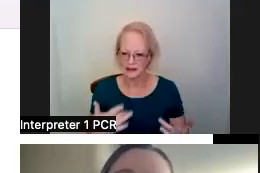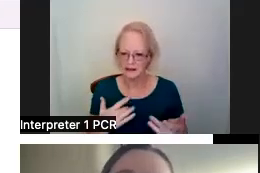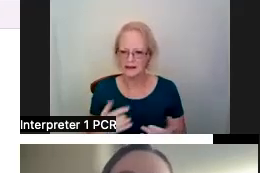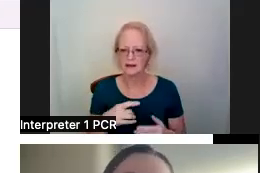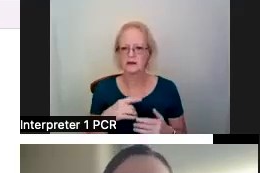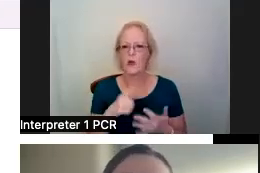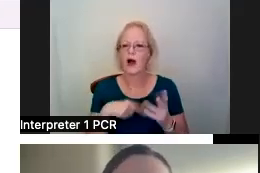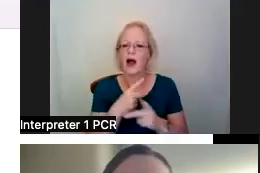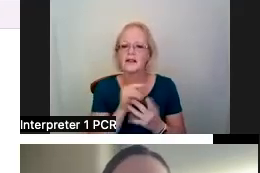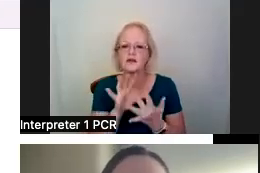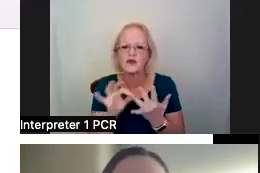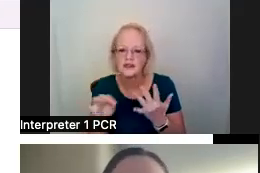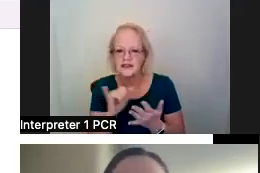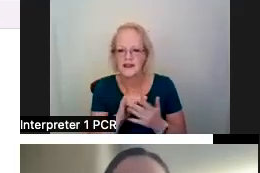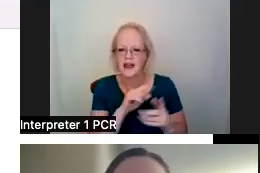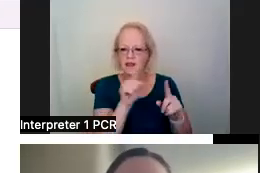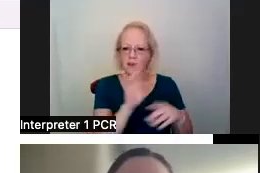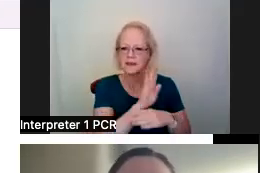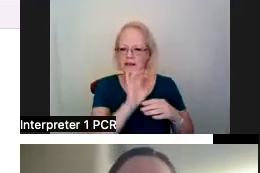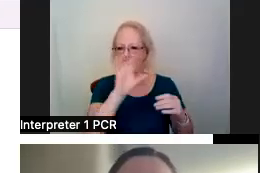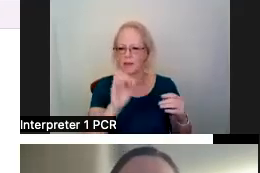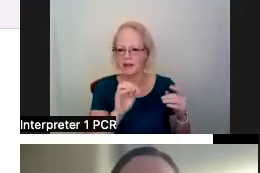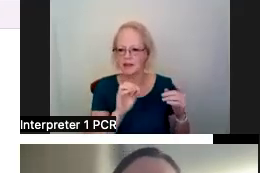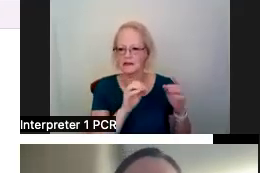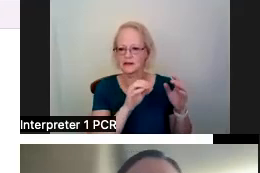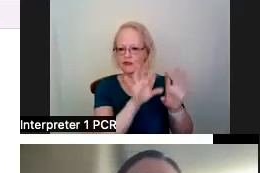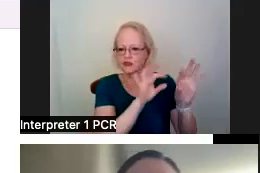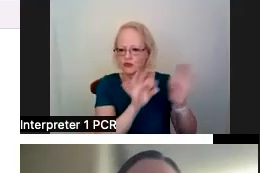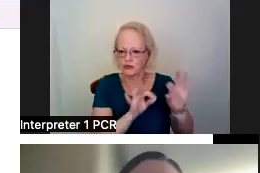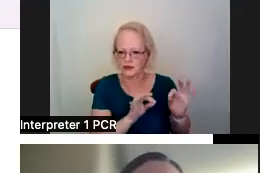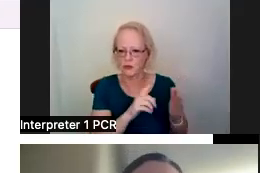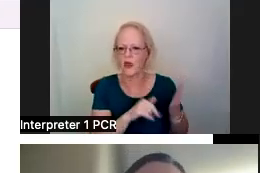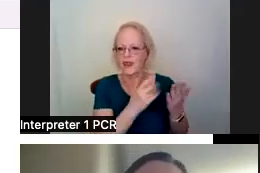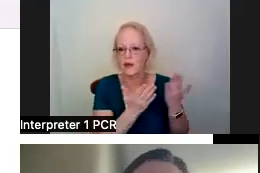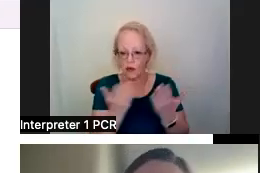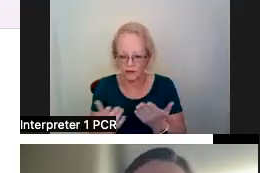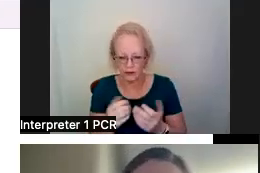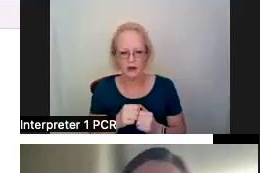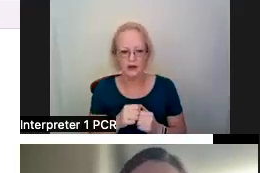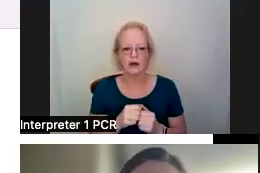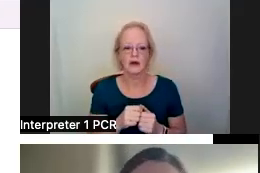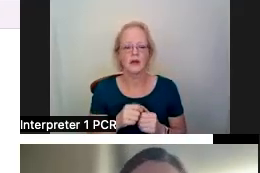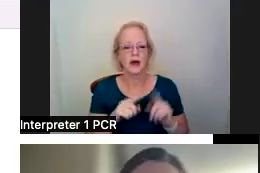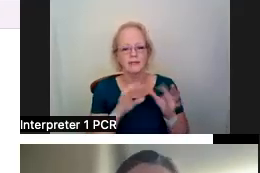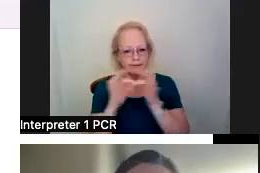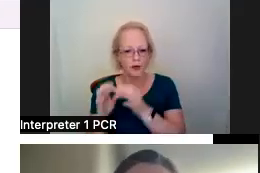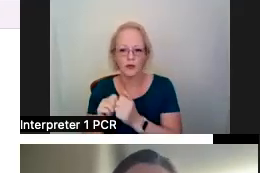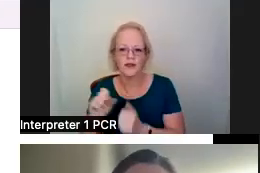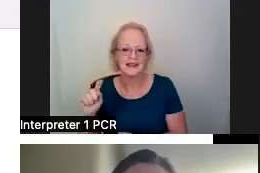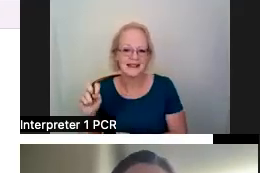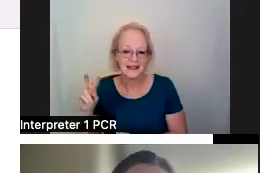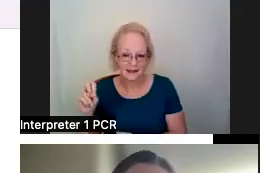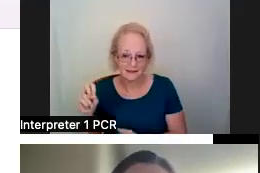make on the kinds of plans that they offer. But to Steve's point about the